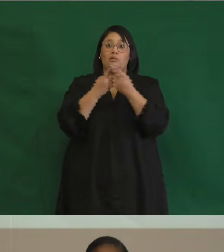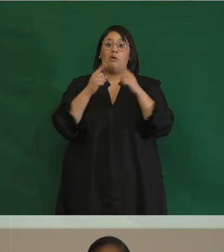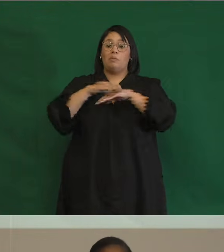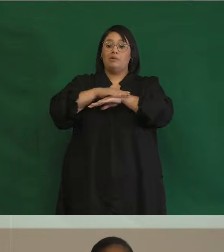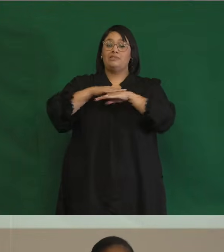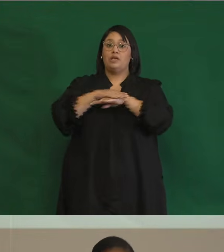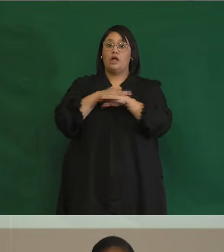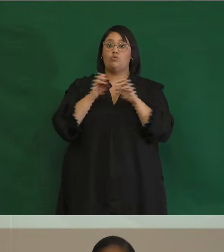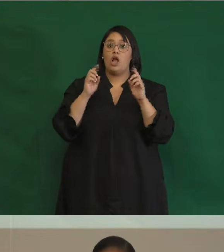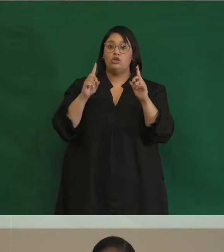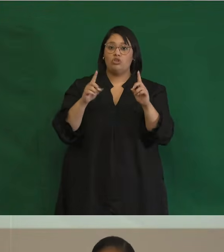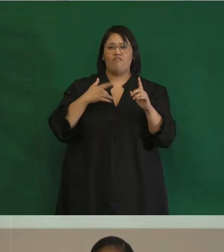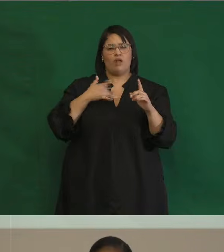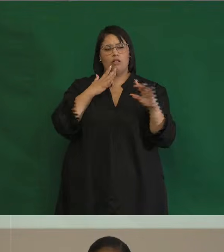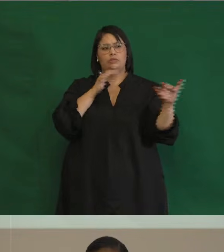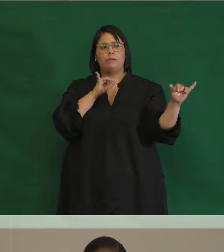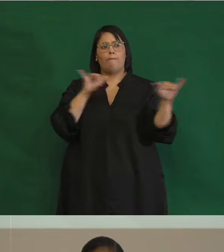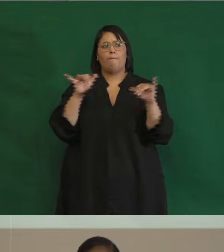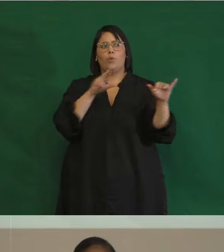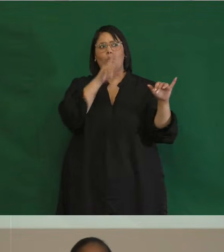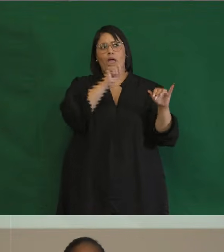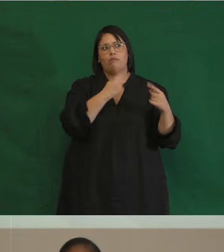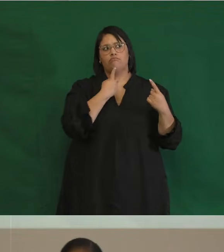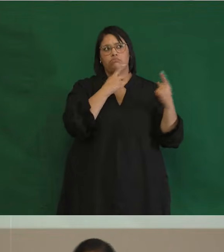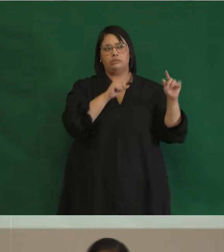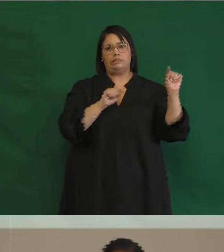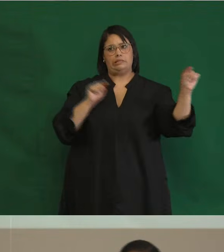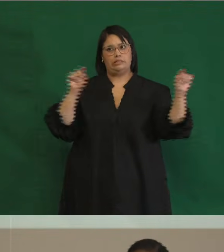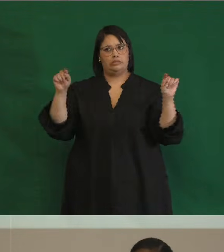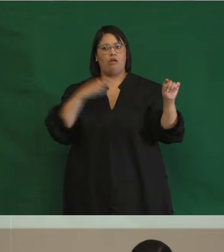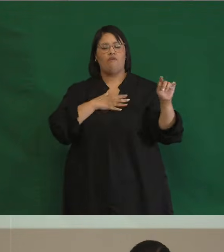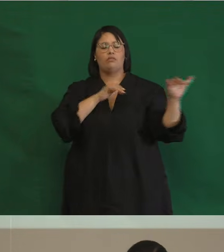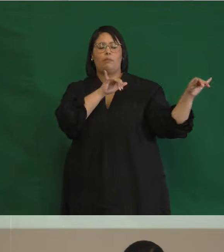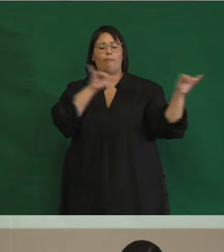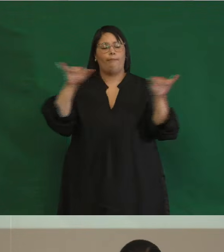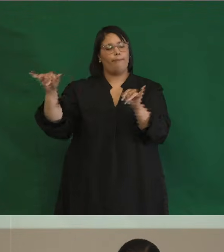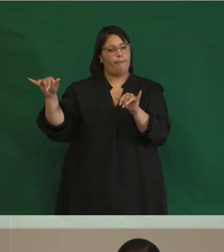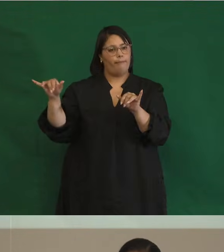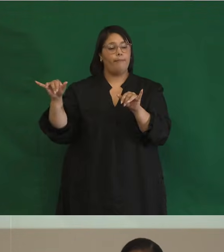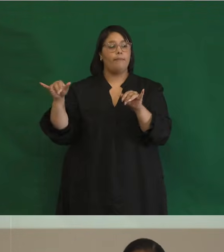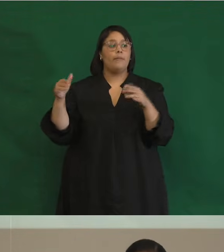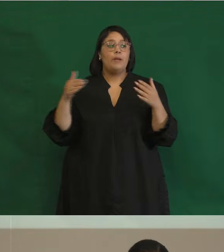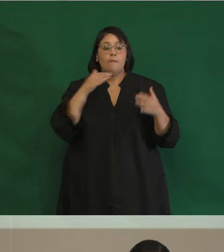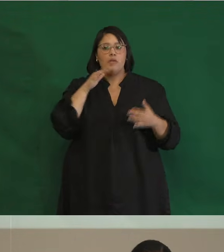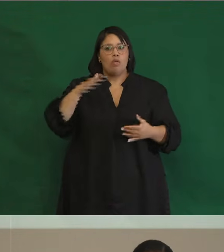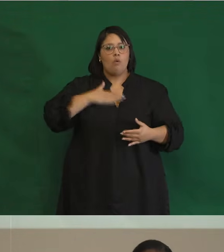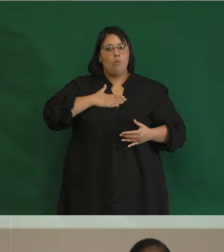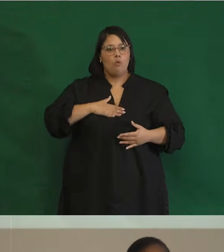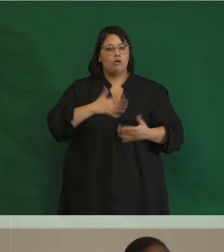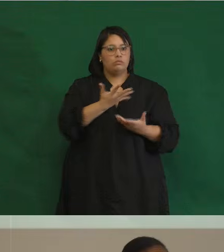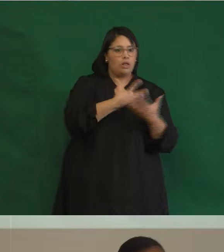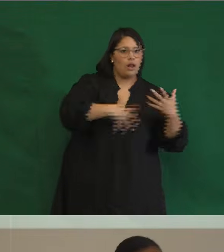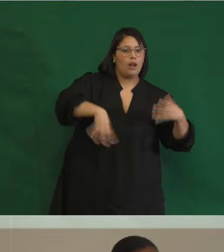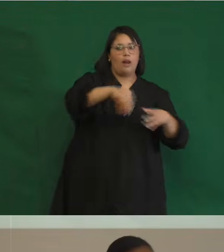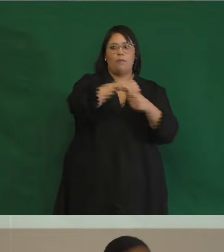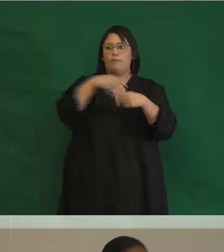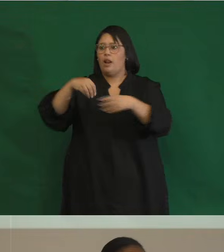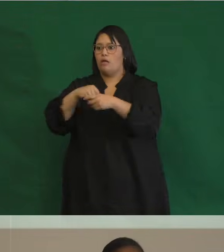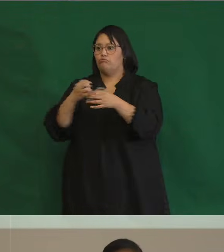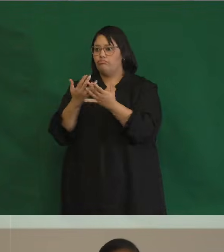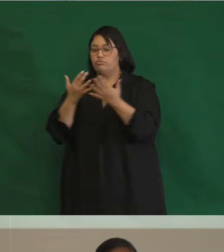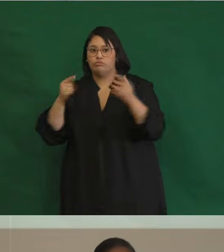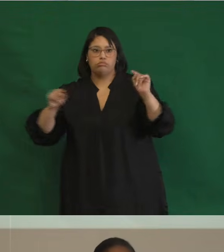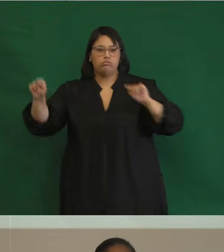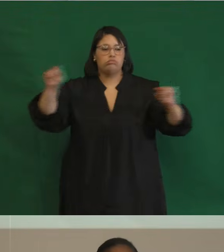Education echoes the same sentiments, which is meaningful participation and quality education,